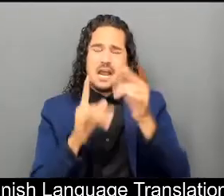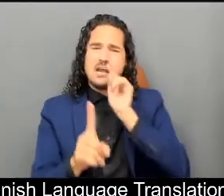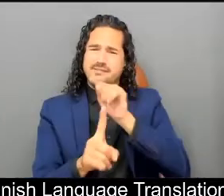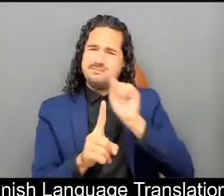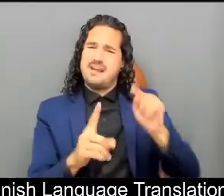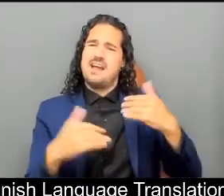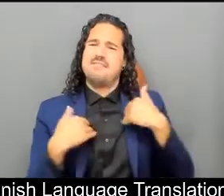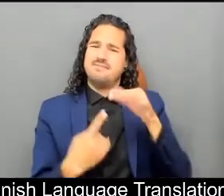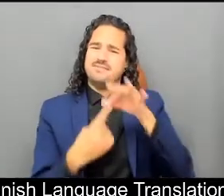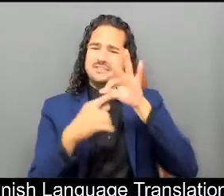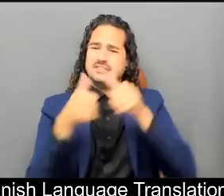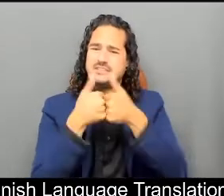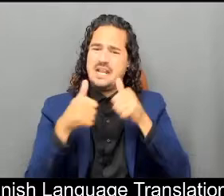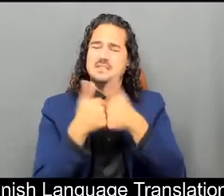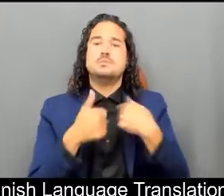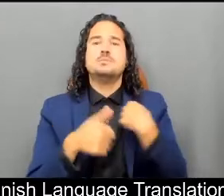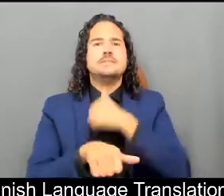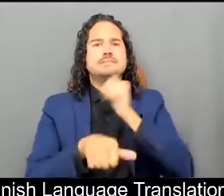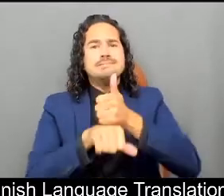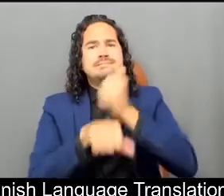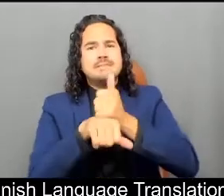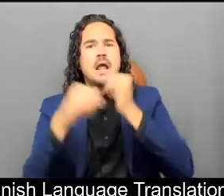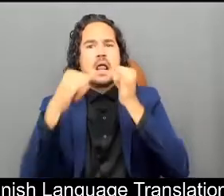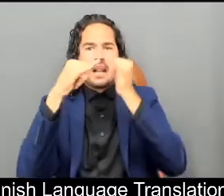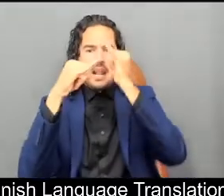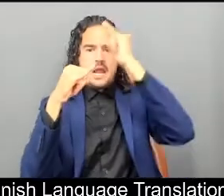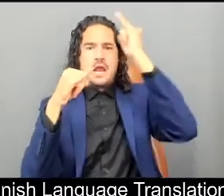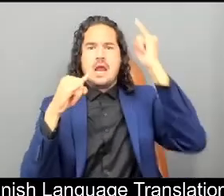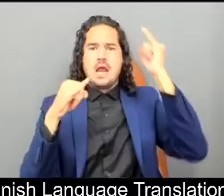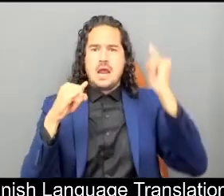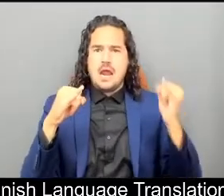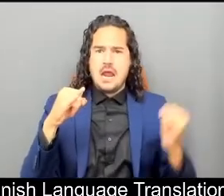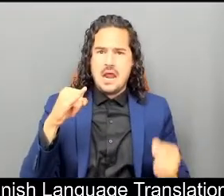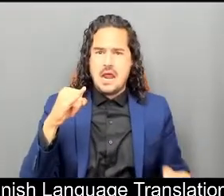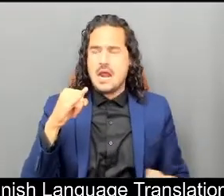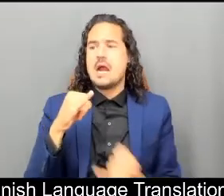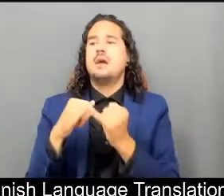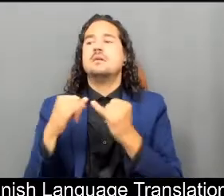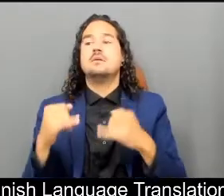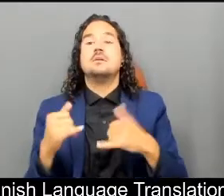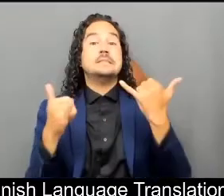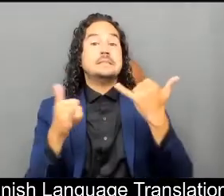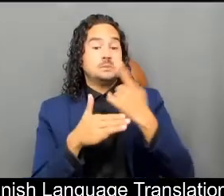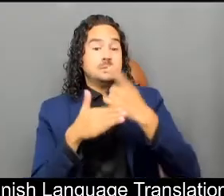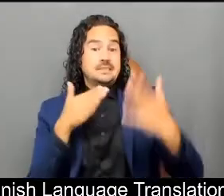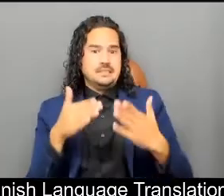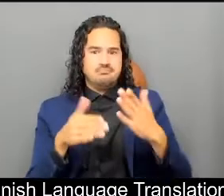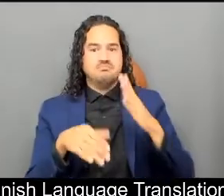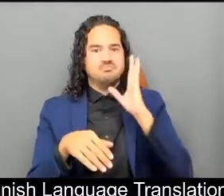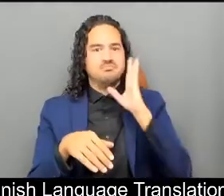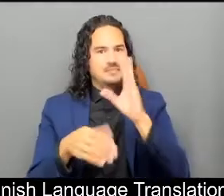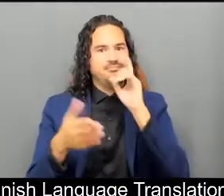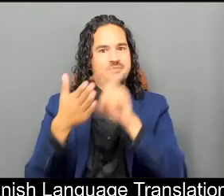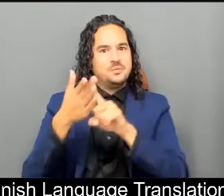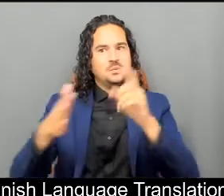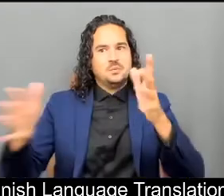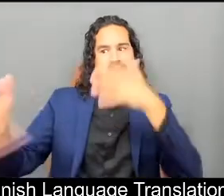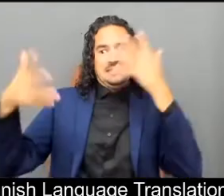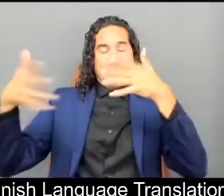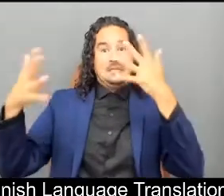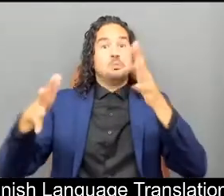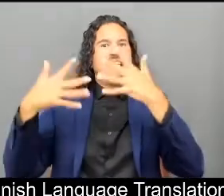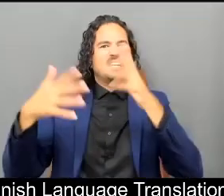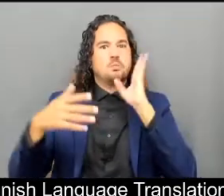come. We're going to get wind tested this weekend. We expect hotter weather, warmer weather with some wind. That will challenge our